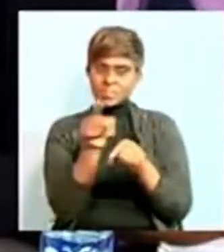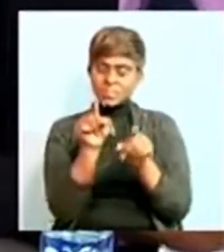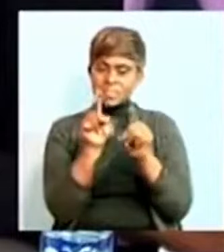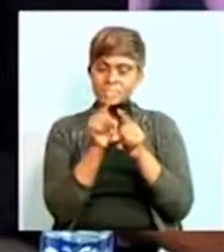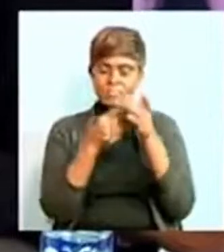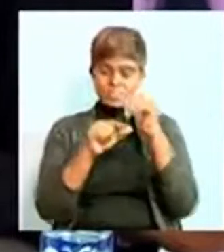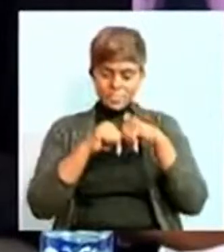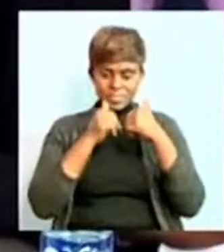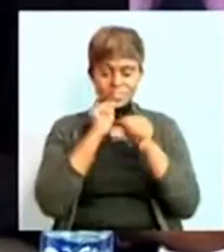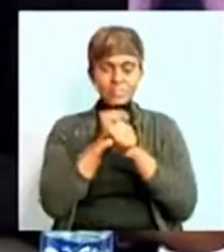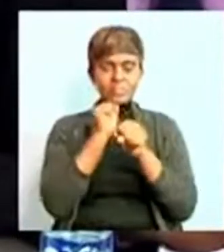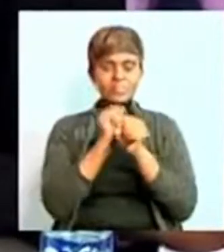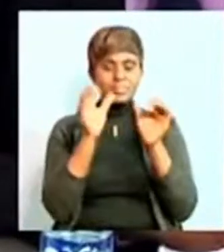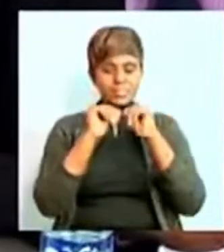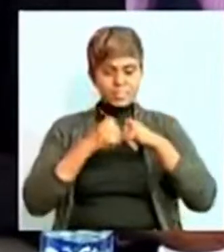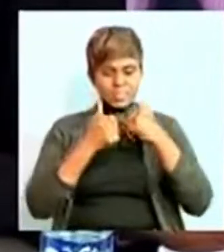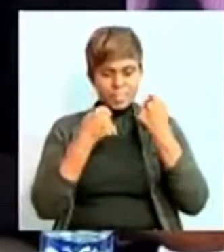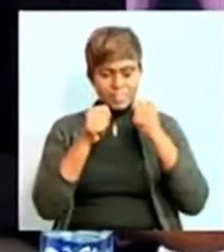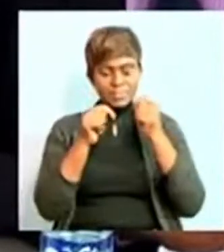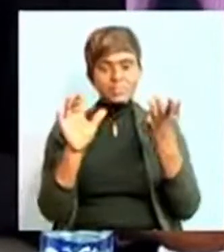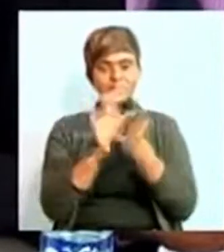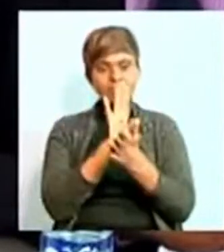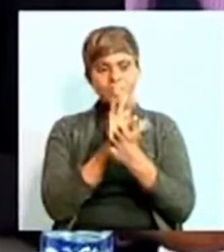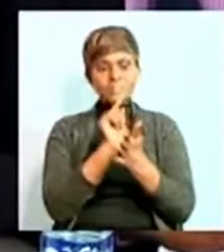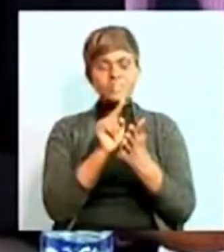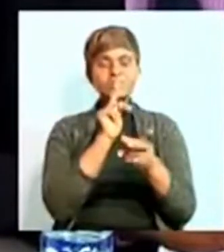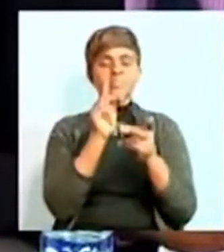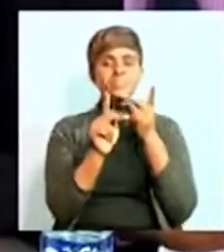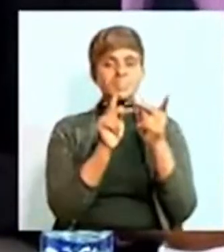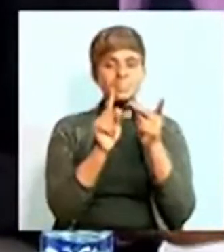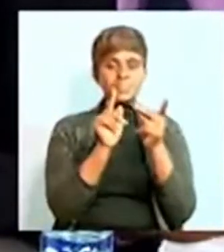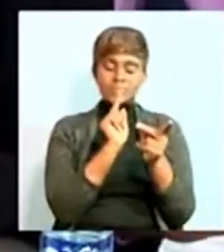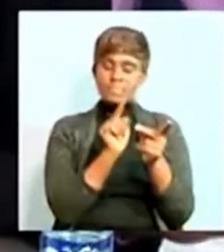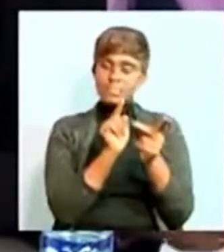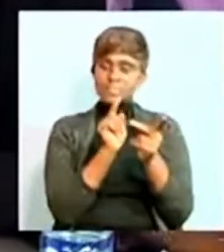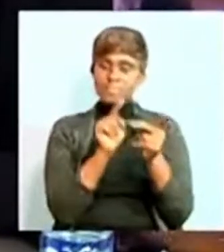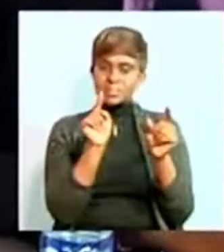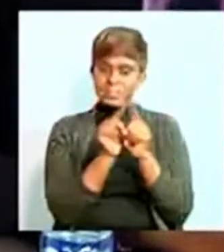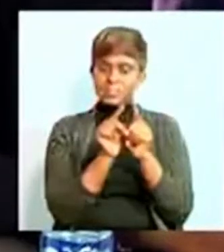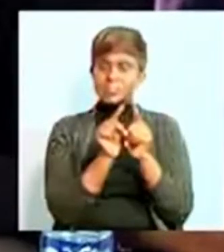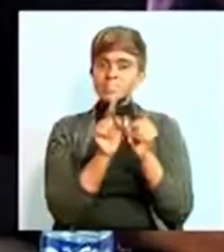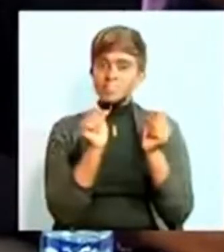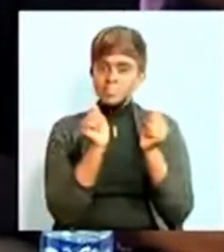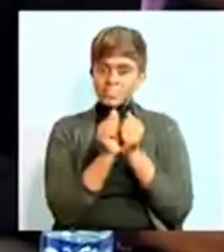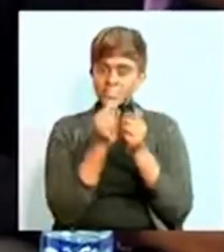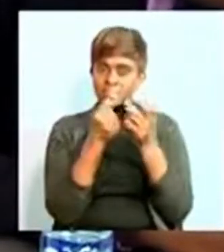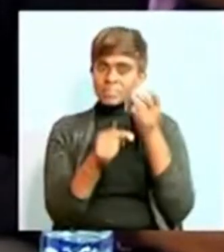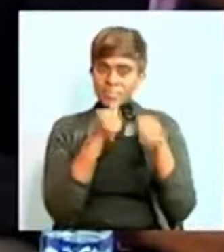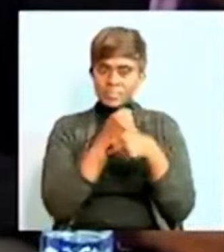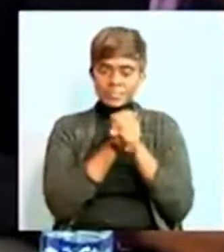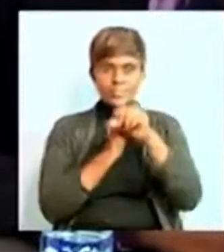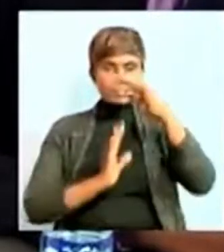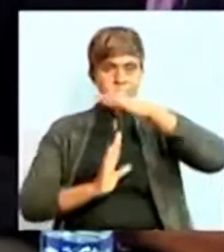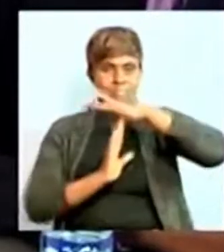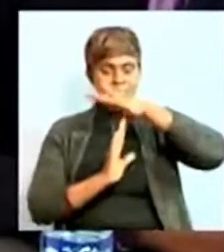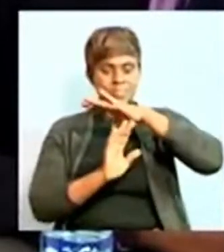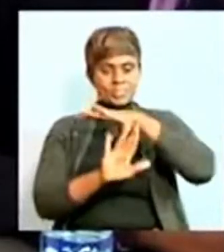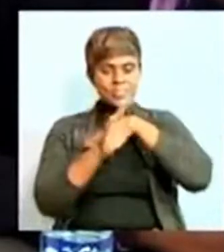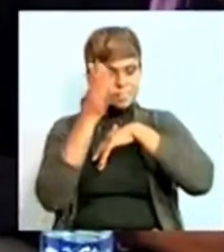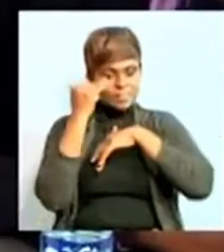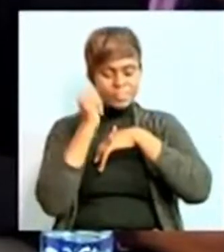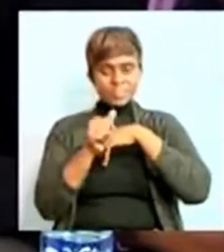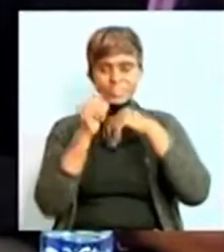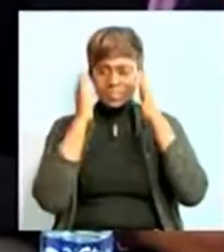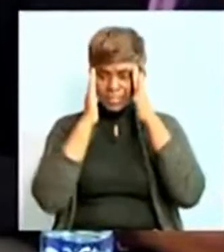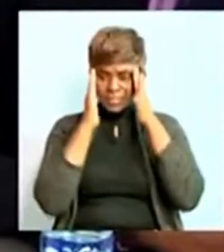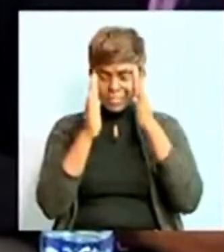we are doing as a council to try and speed up this process. This provision was constrained and limited because of the